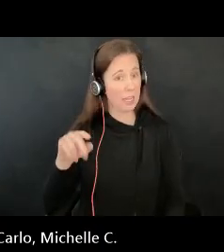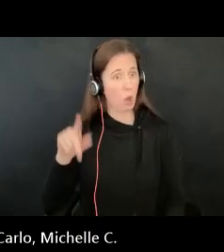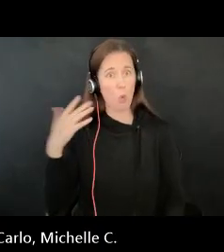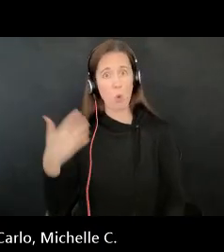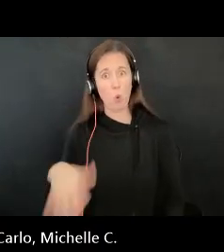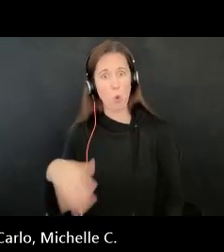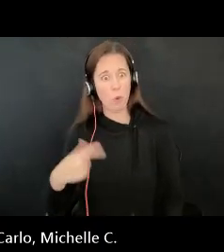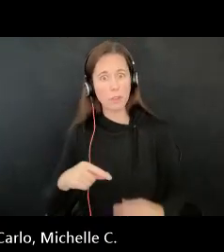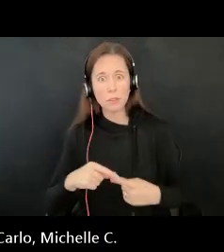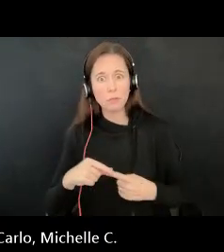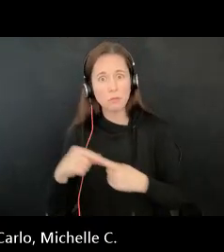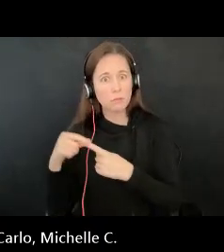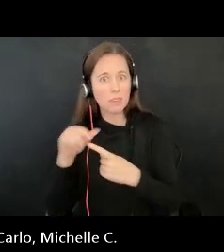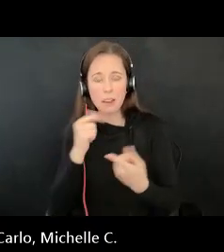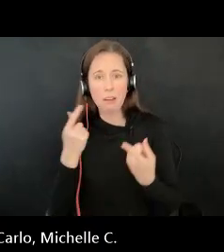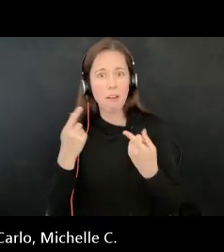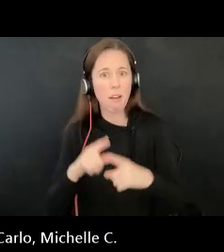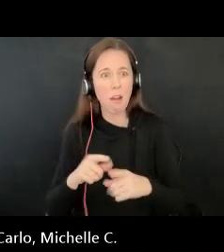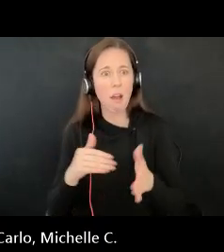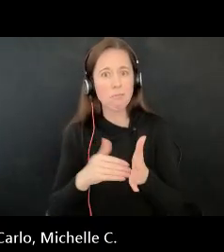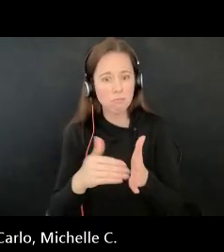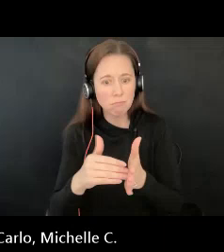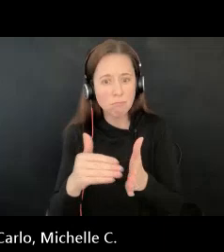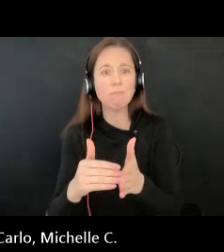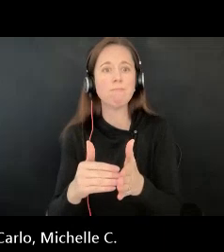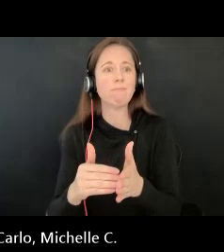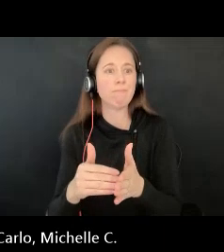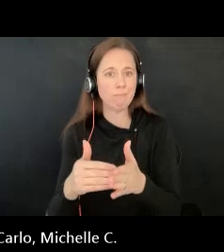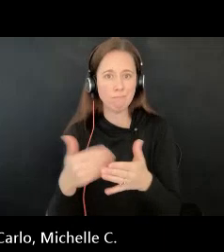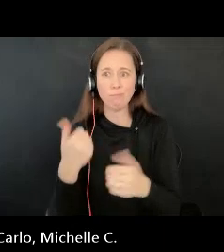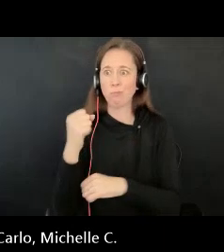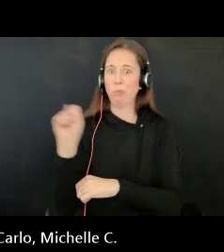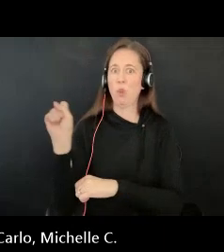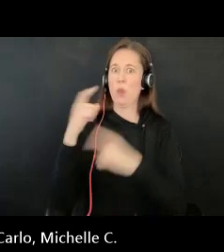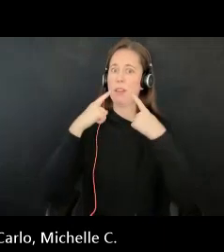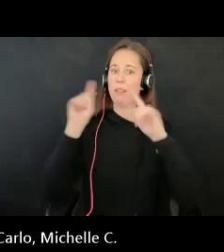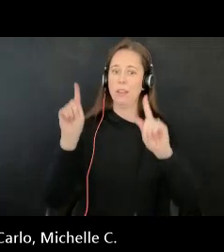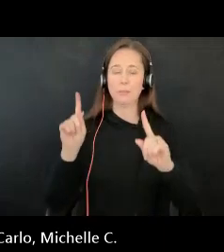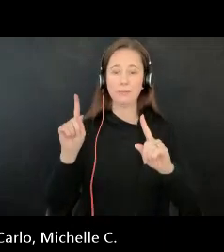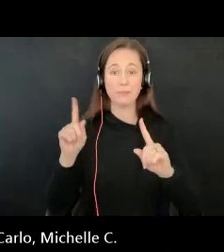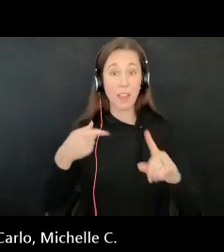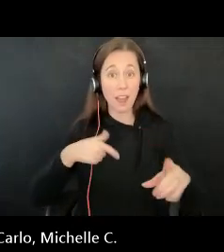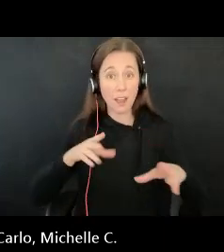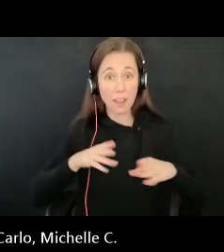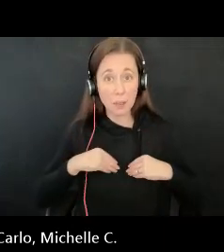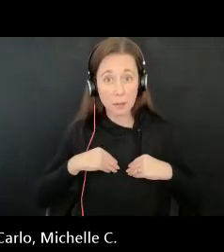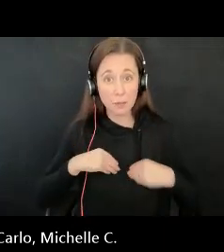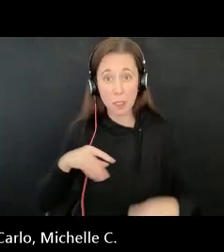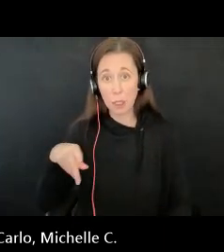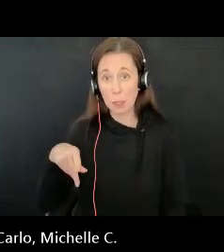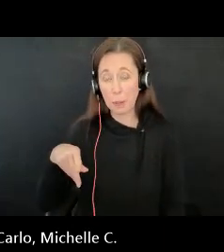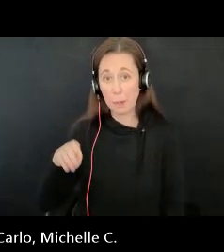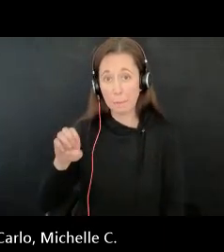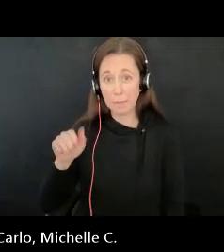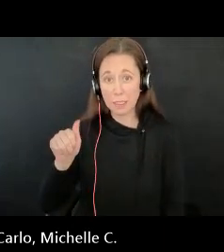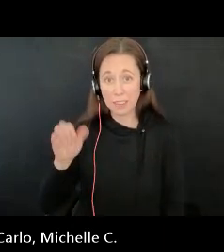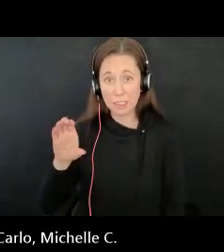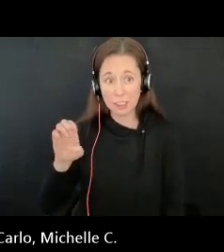movement. And as I concluded my college career, I got accepted to the Peace Corps. COVID-19